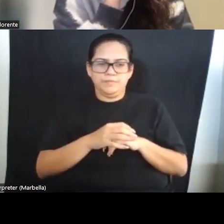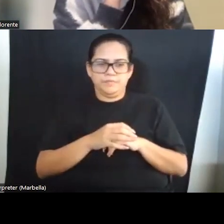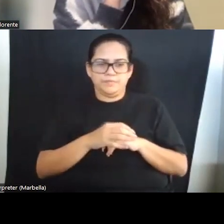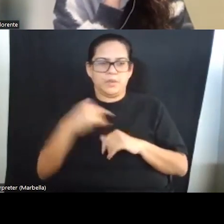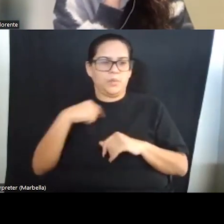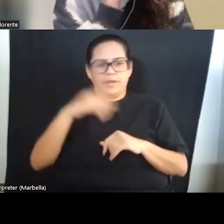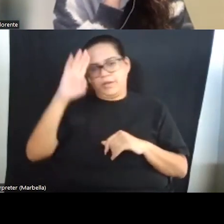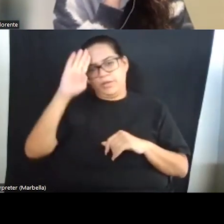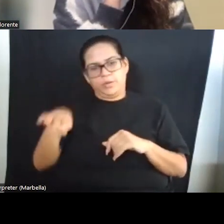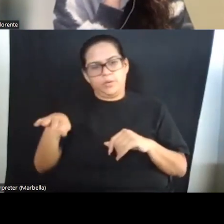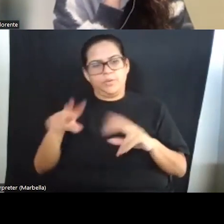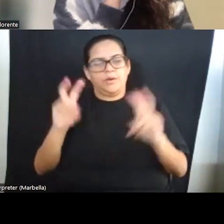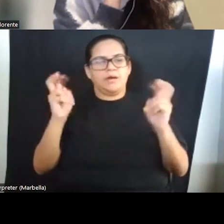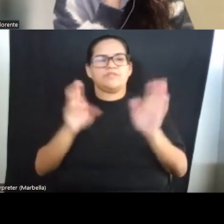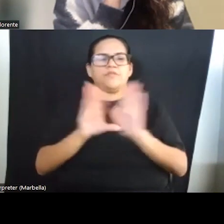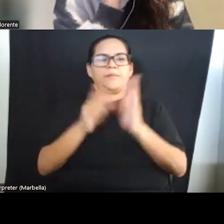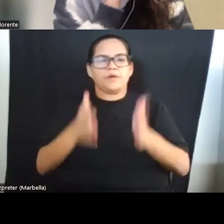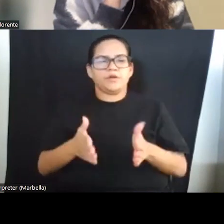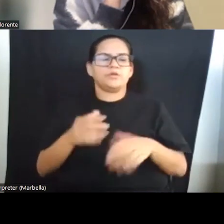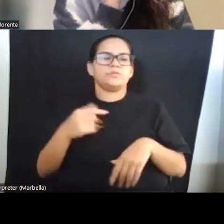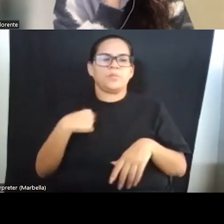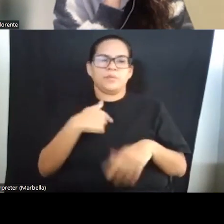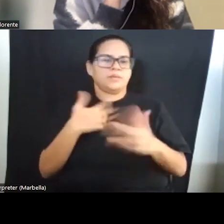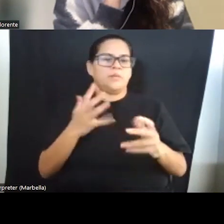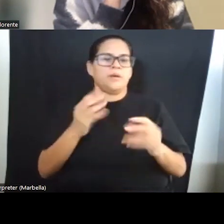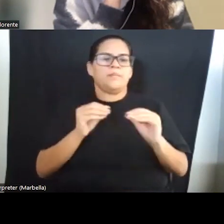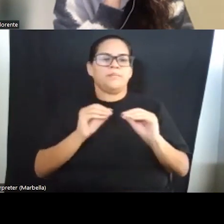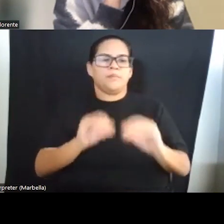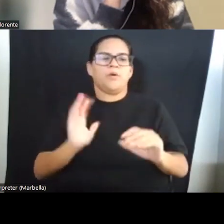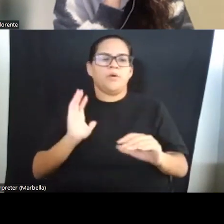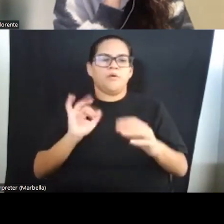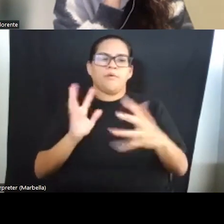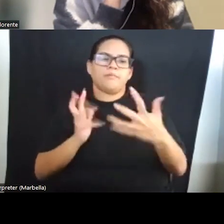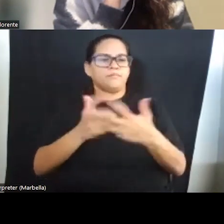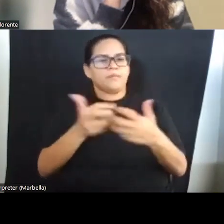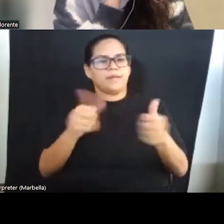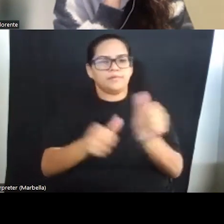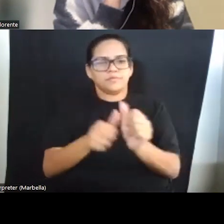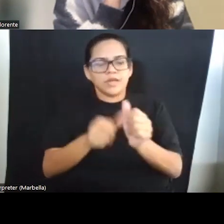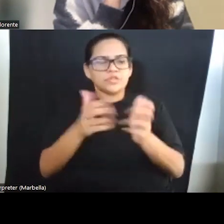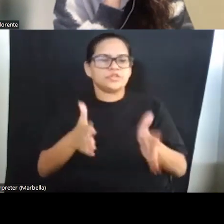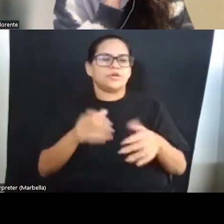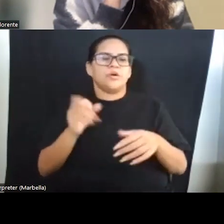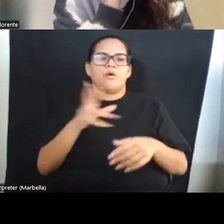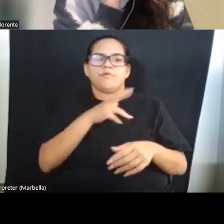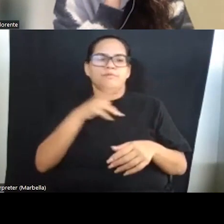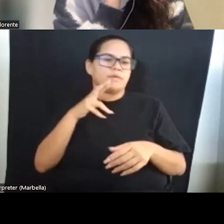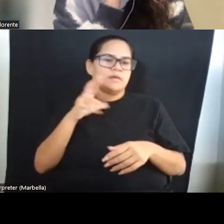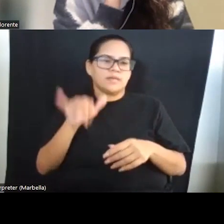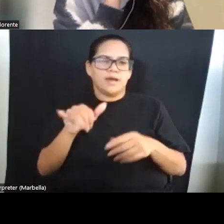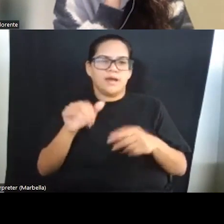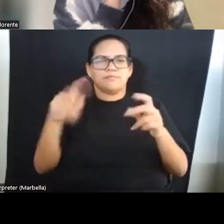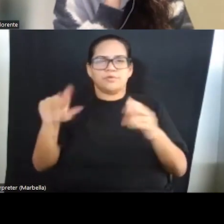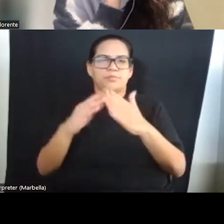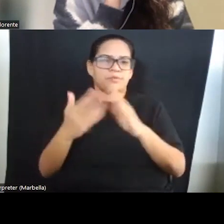we knew as filmmakers that we didn't want to put our contributors in danger. We didn't want to sort of risk the retaliation of